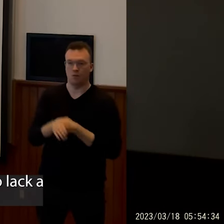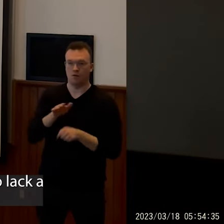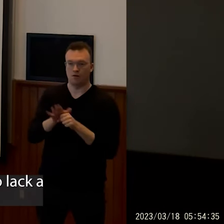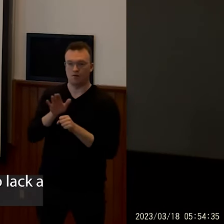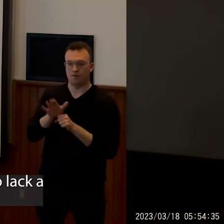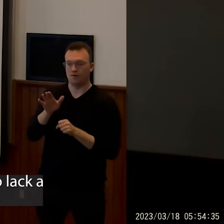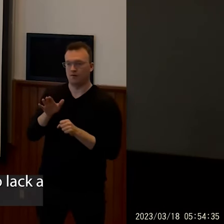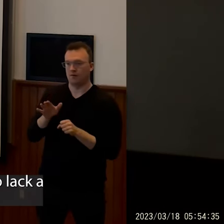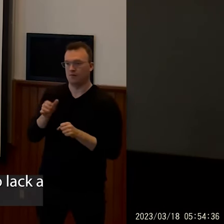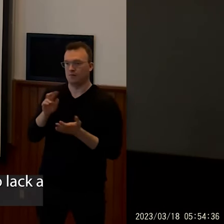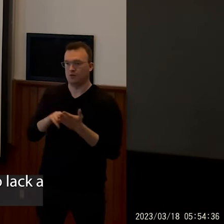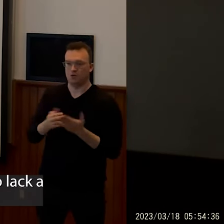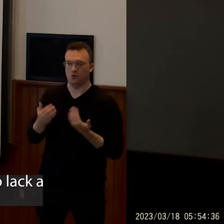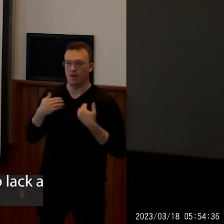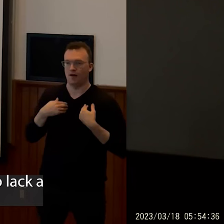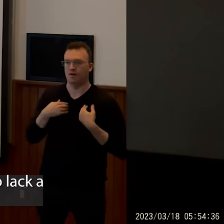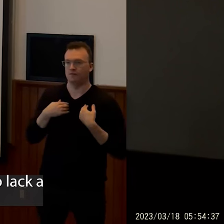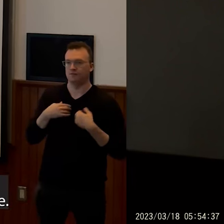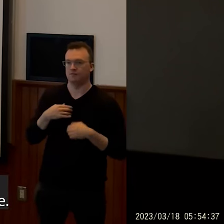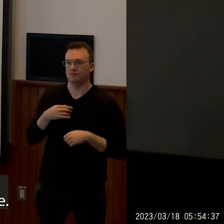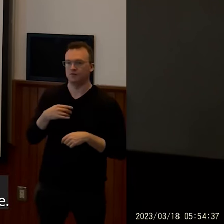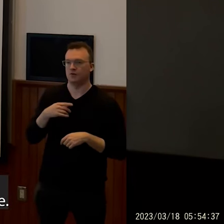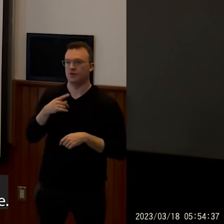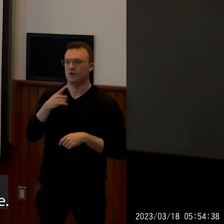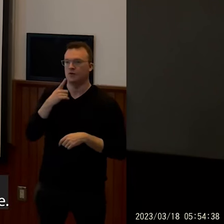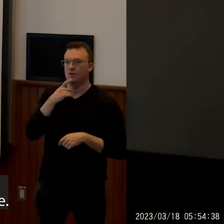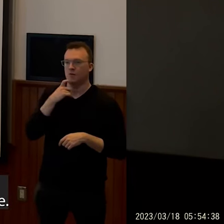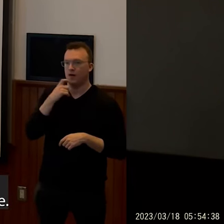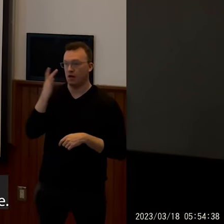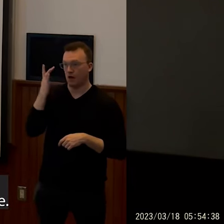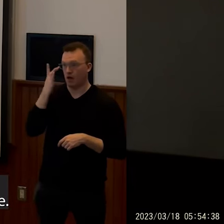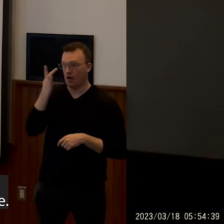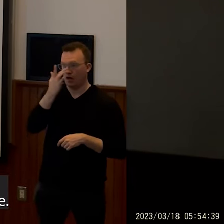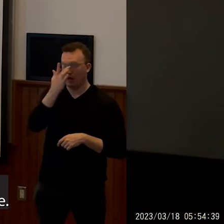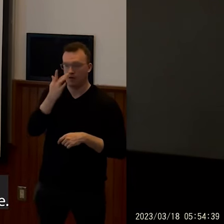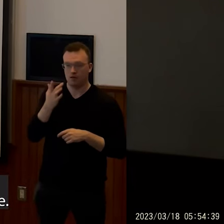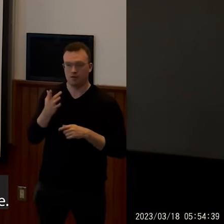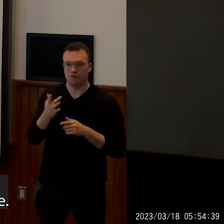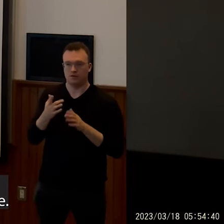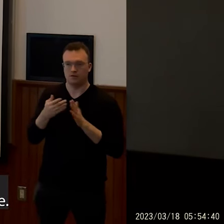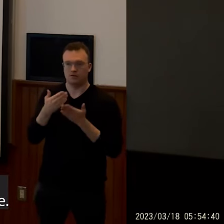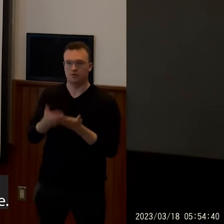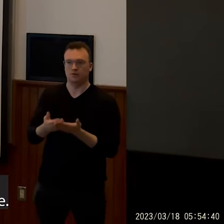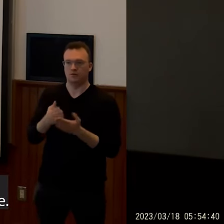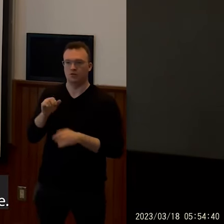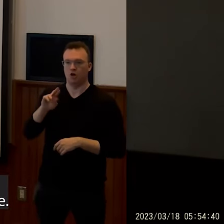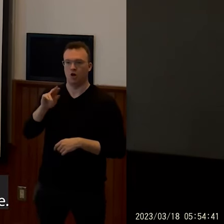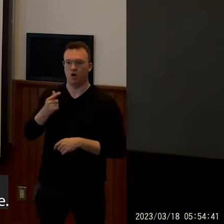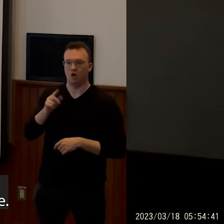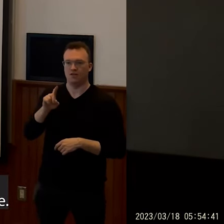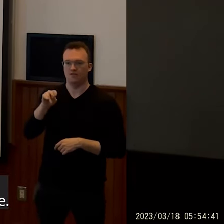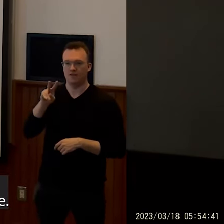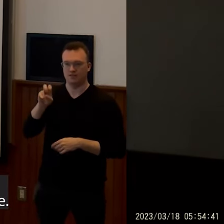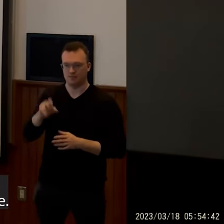lack a telltale red indicator dot in their retina, evidence of an active AUG device.